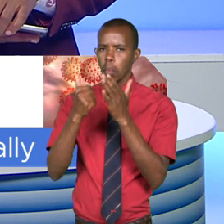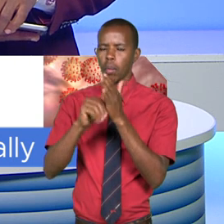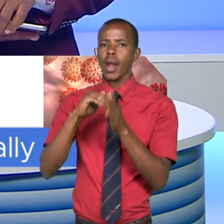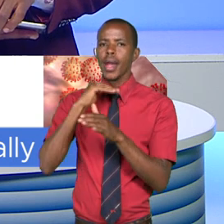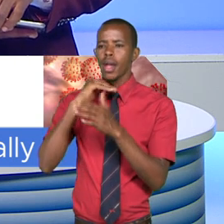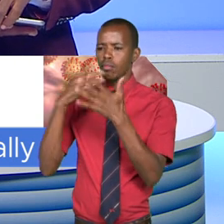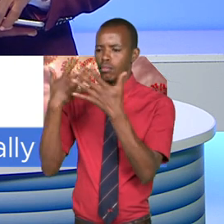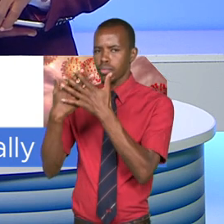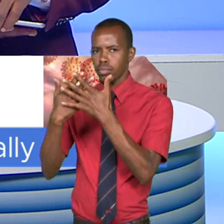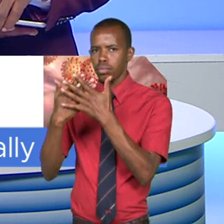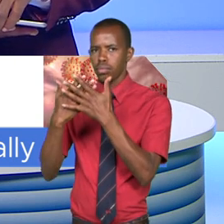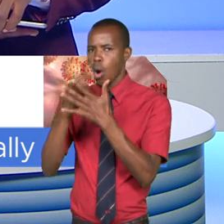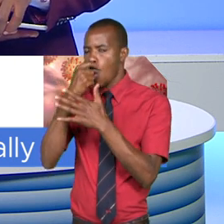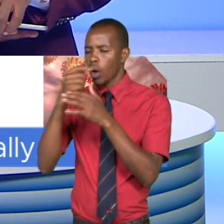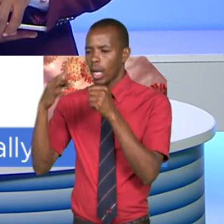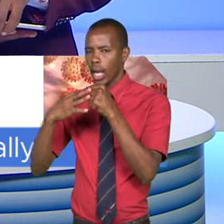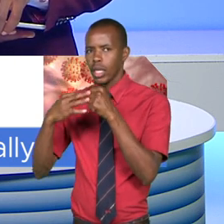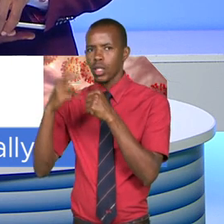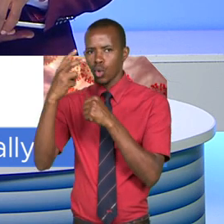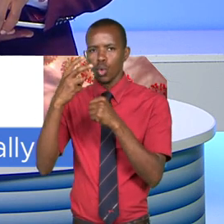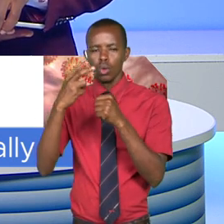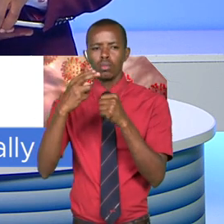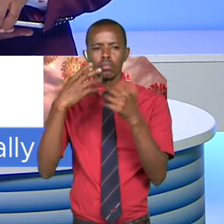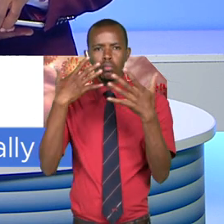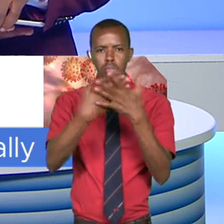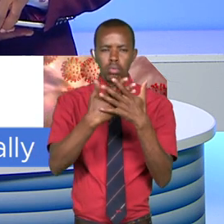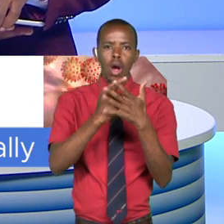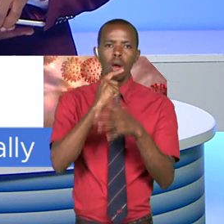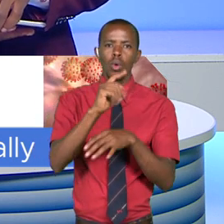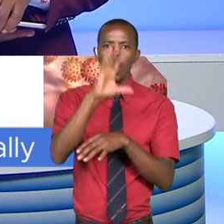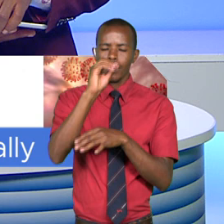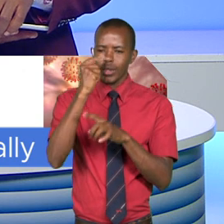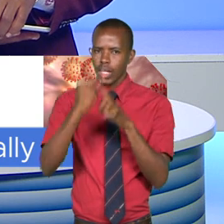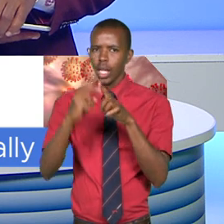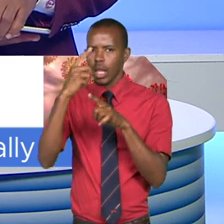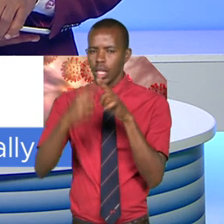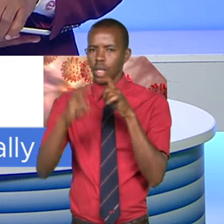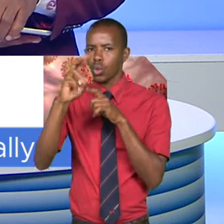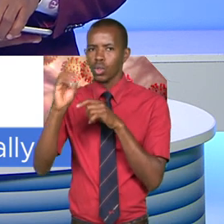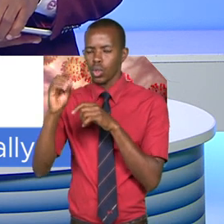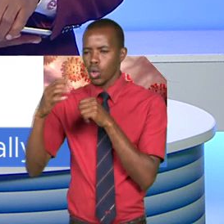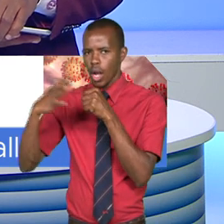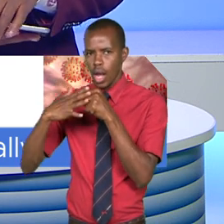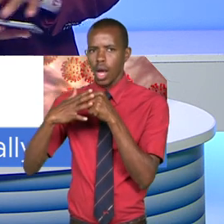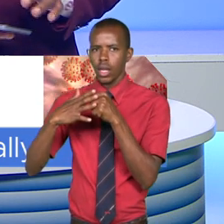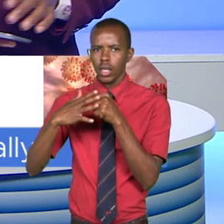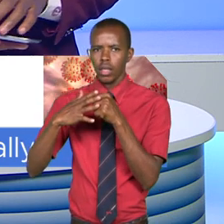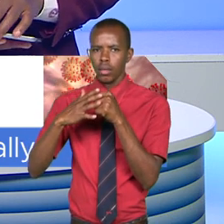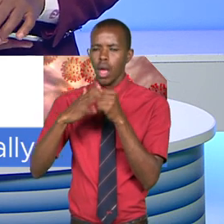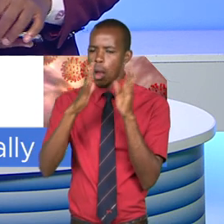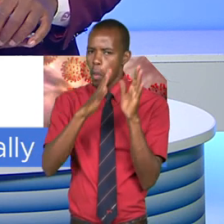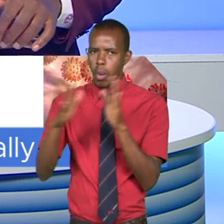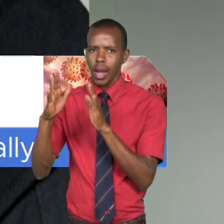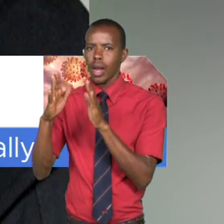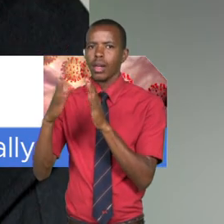prison at the age of 82. Madoff was sentenced to 150 years in prison in 2009 for running a pyramid-style scheme